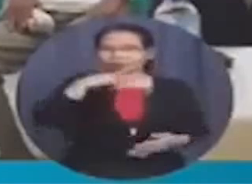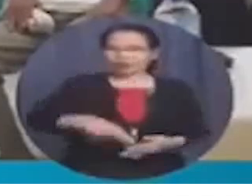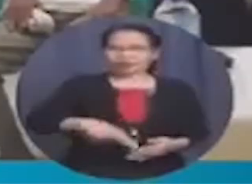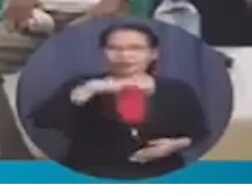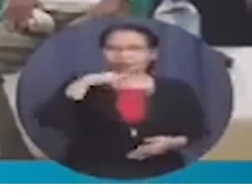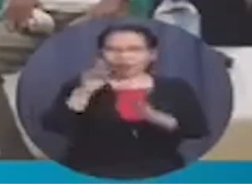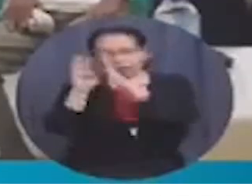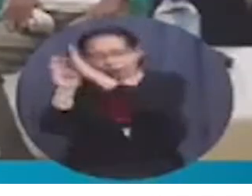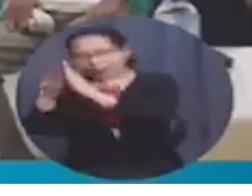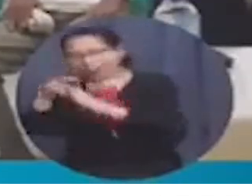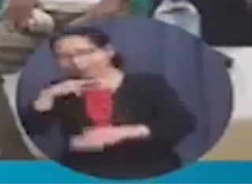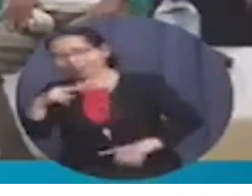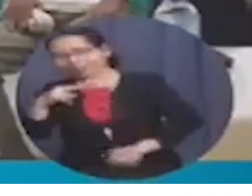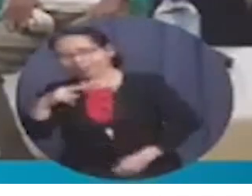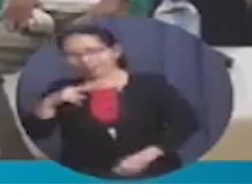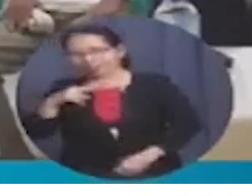Wala sa kabaret.